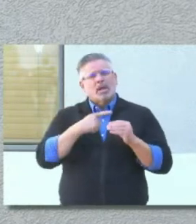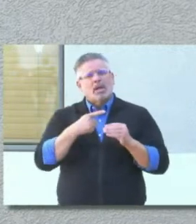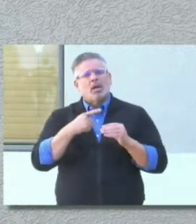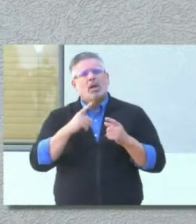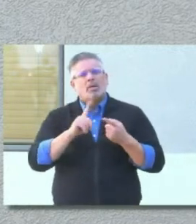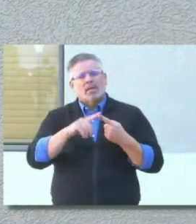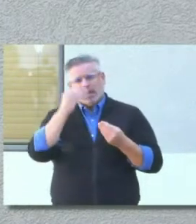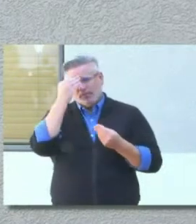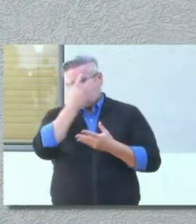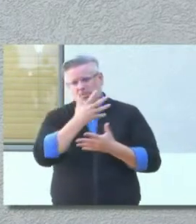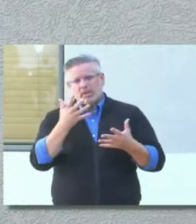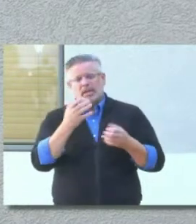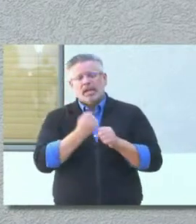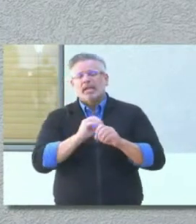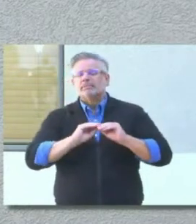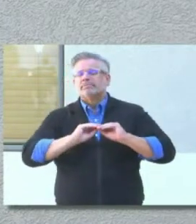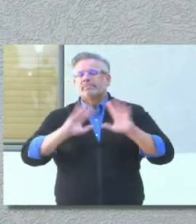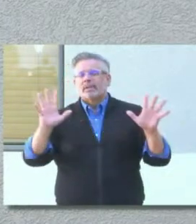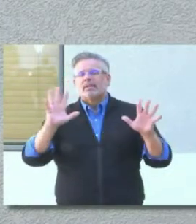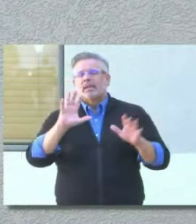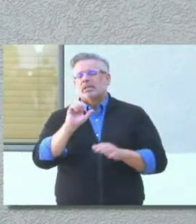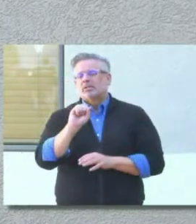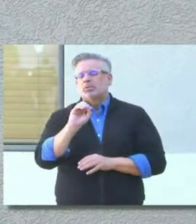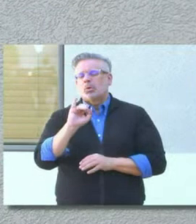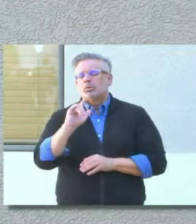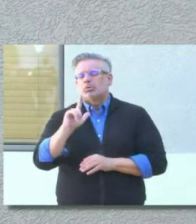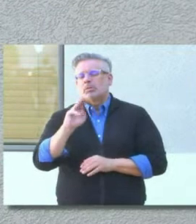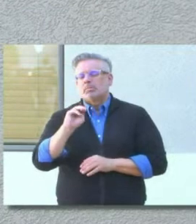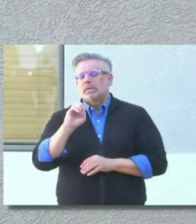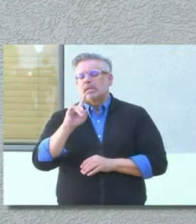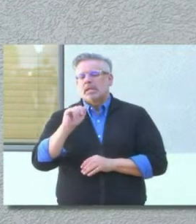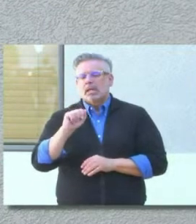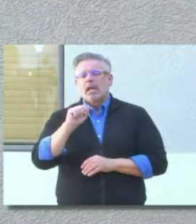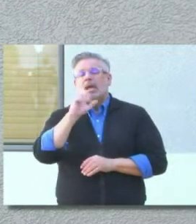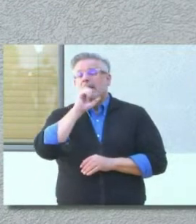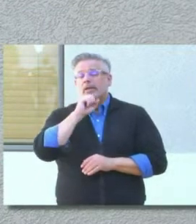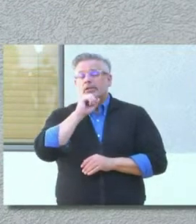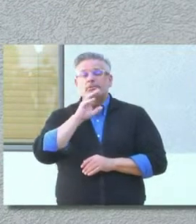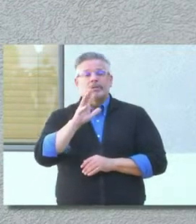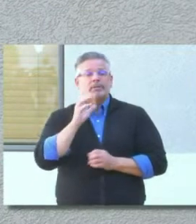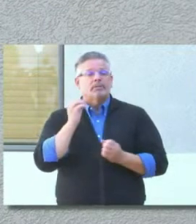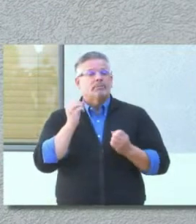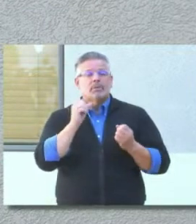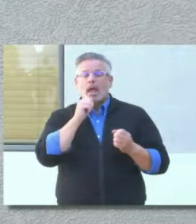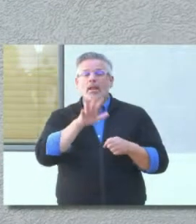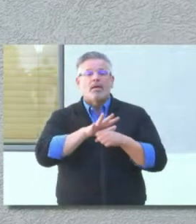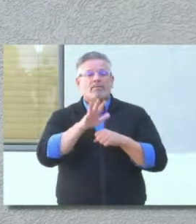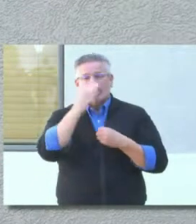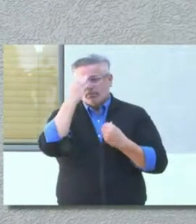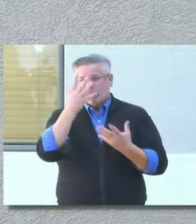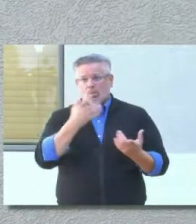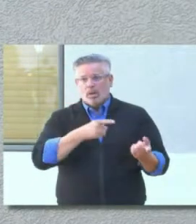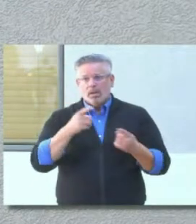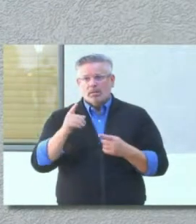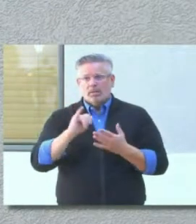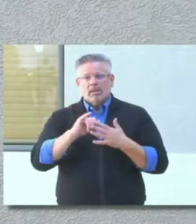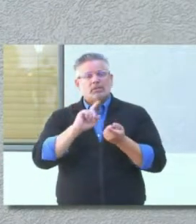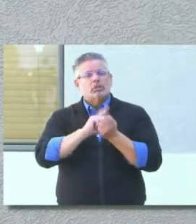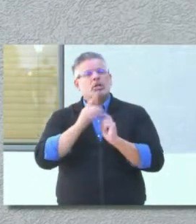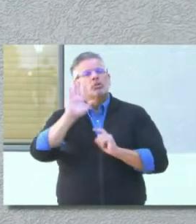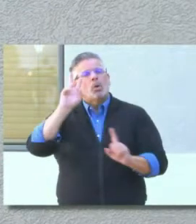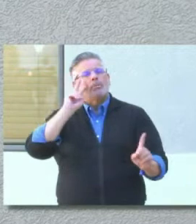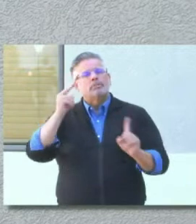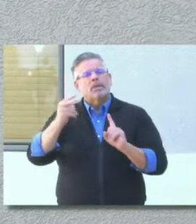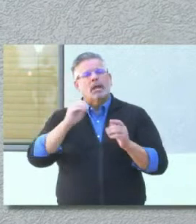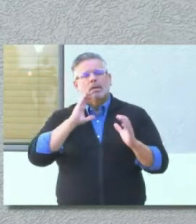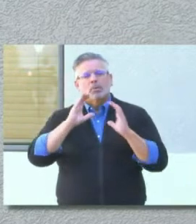that information gets out in this social media age? And sometimes when there's a lack of information, what happens? Has it changed the way you think